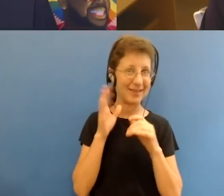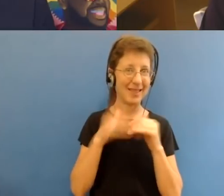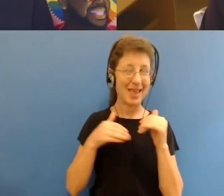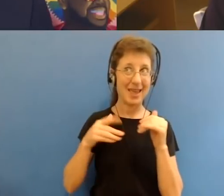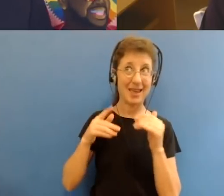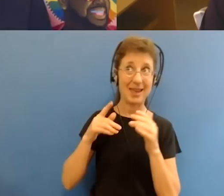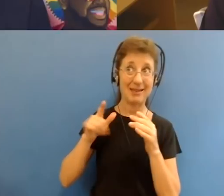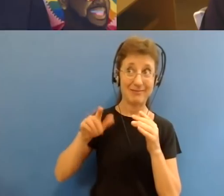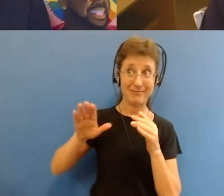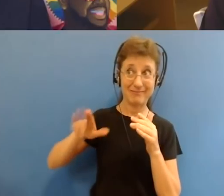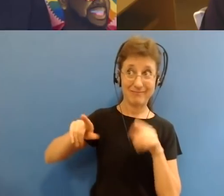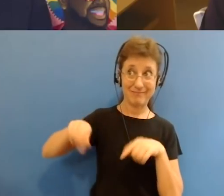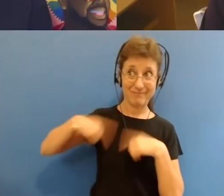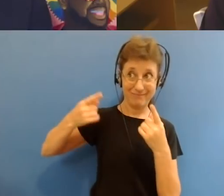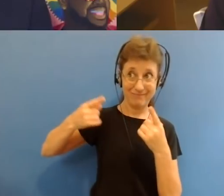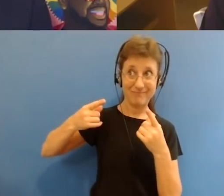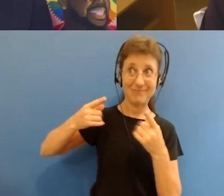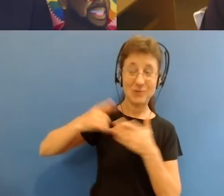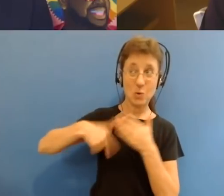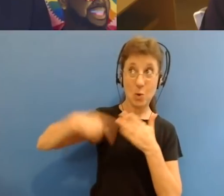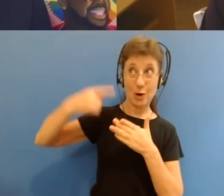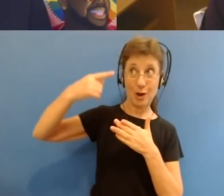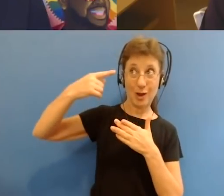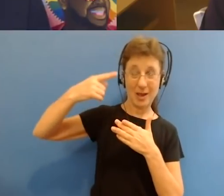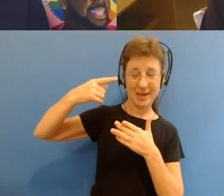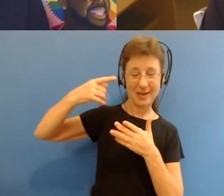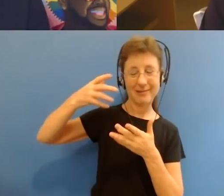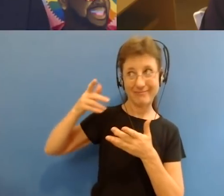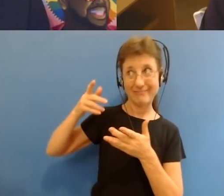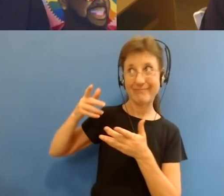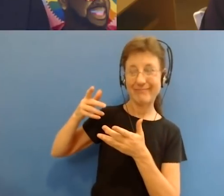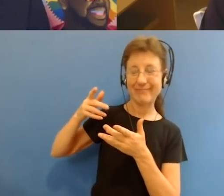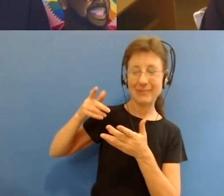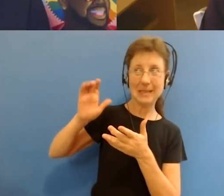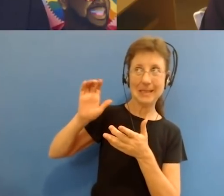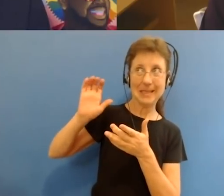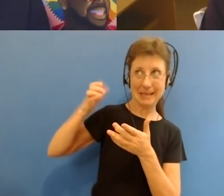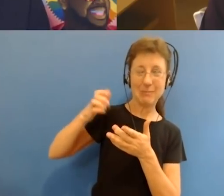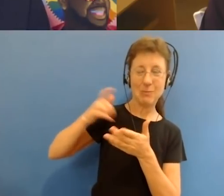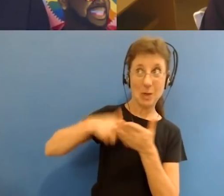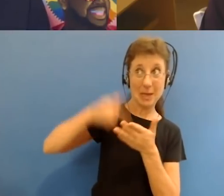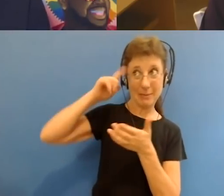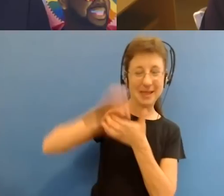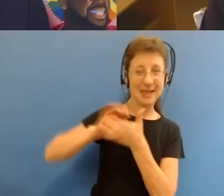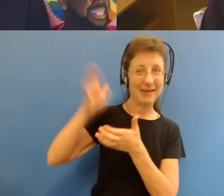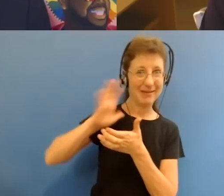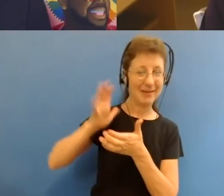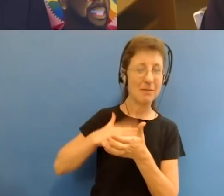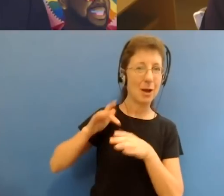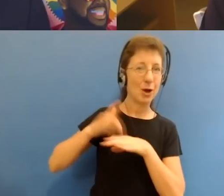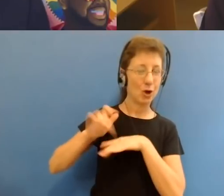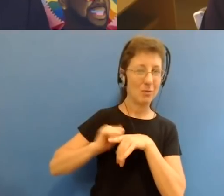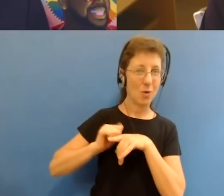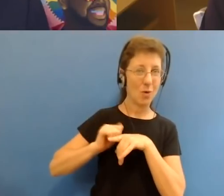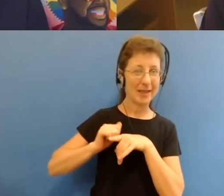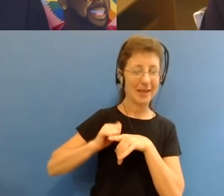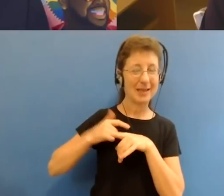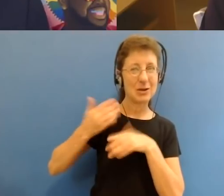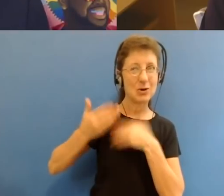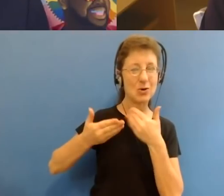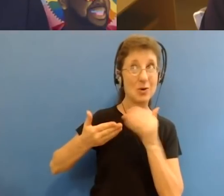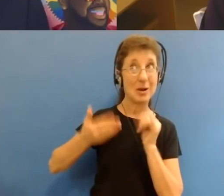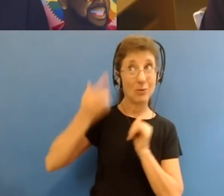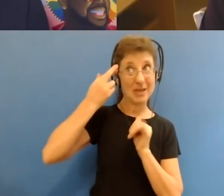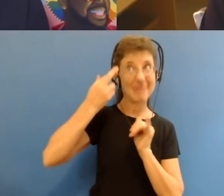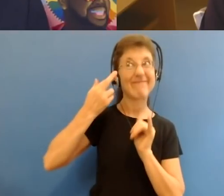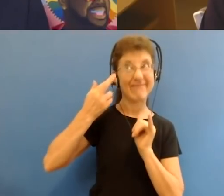my early Dharma practice. So I'm maturing into this complexity, you know, I'm maturing into ethics, you know,